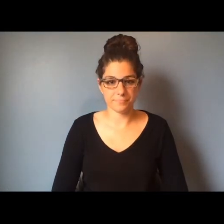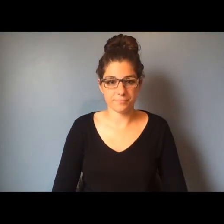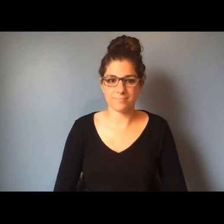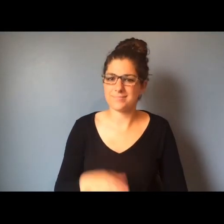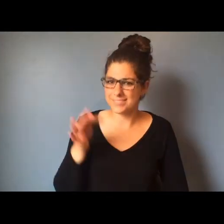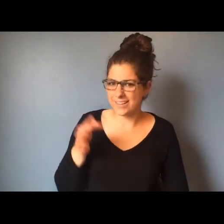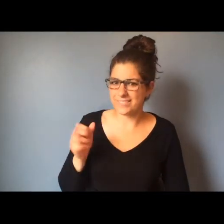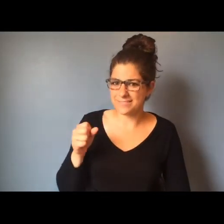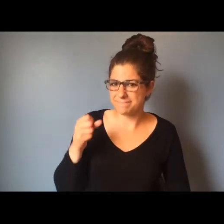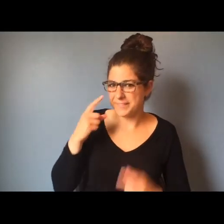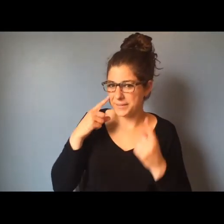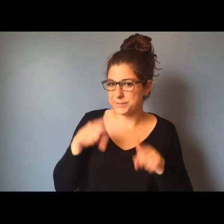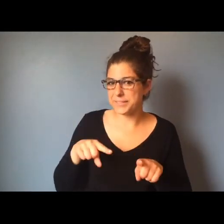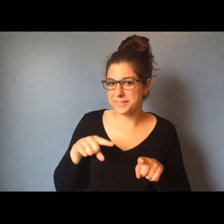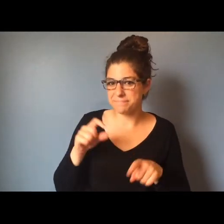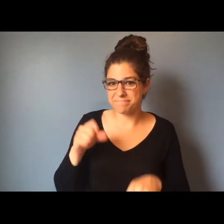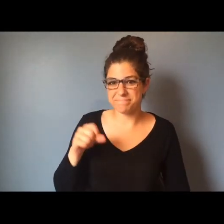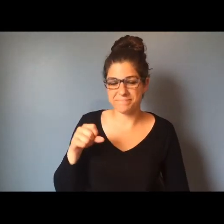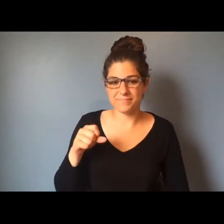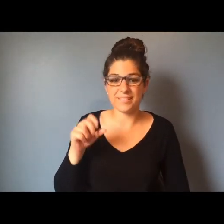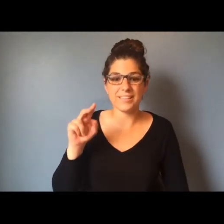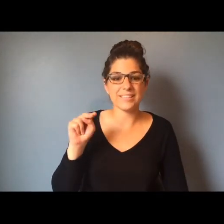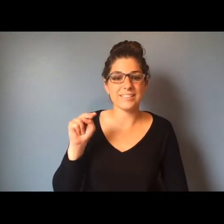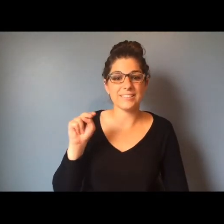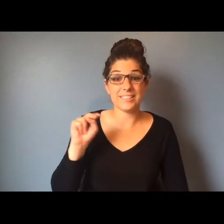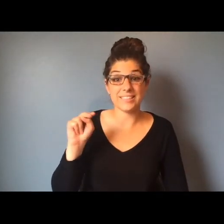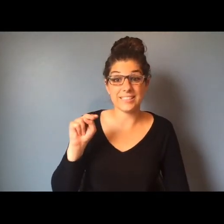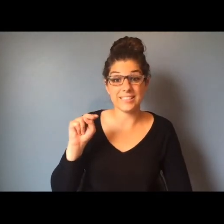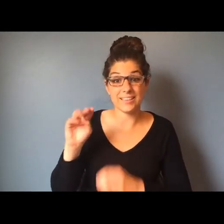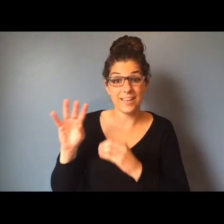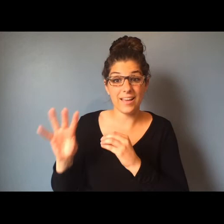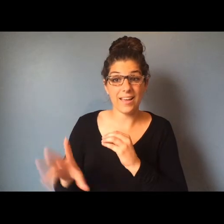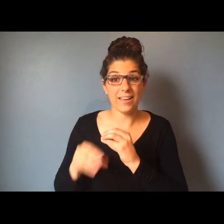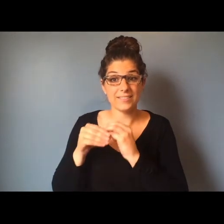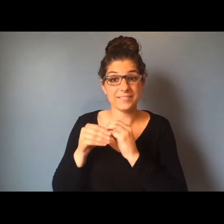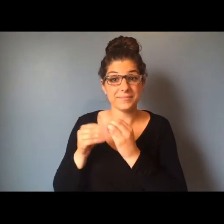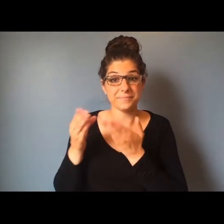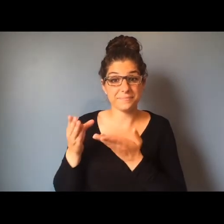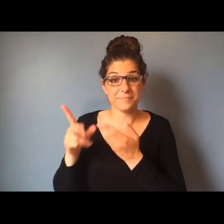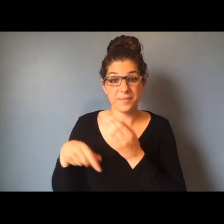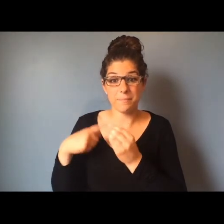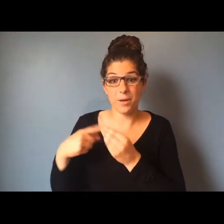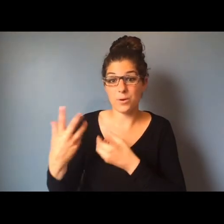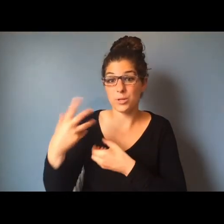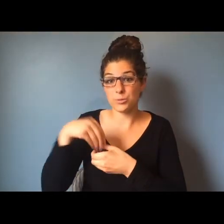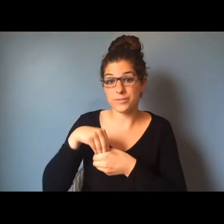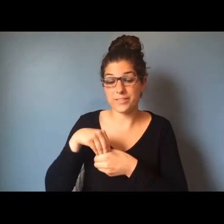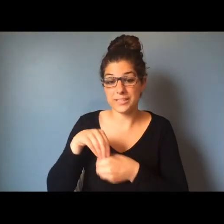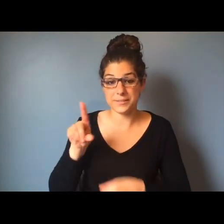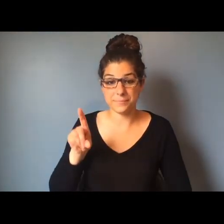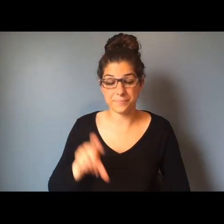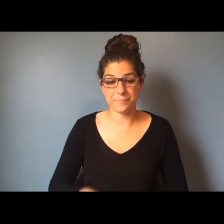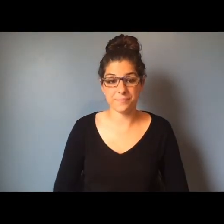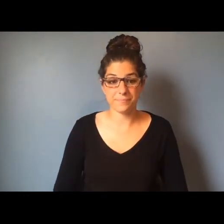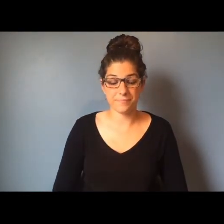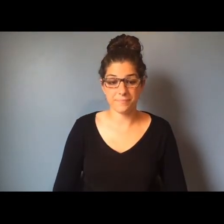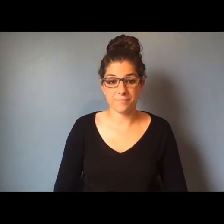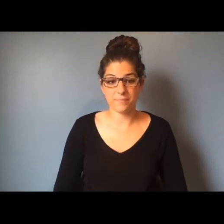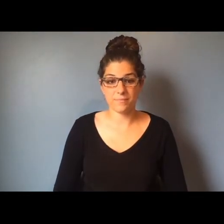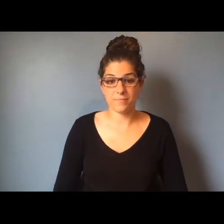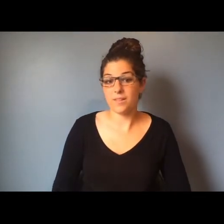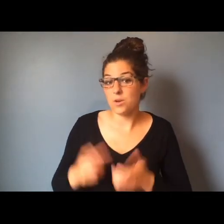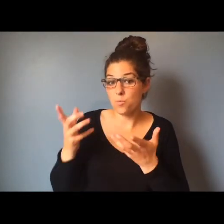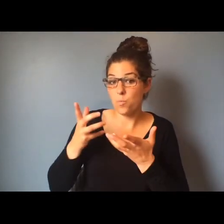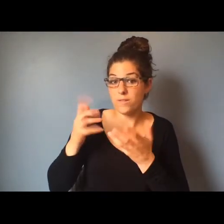Definitely, I agree. Nikki, do you have anything to kind of add about the inclusivity factor of things and what